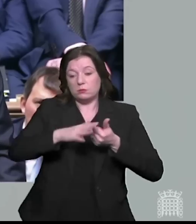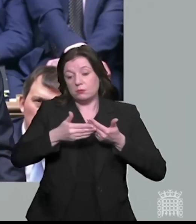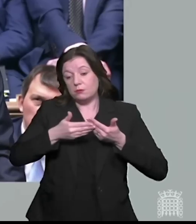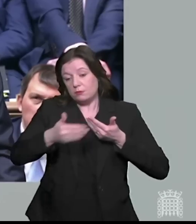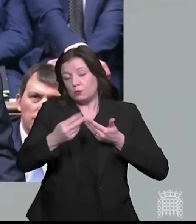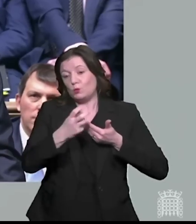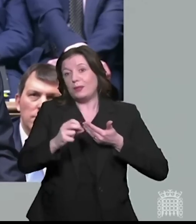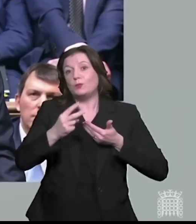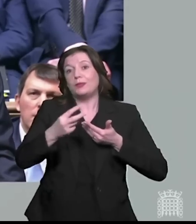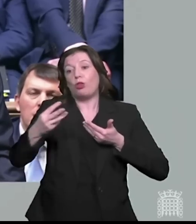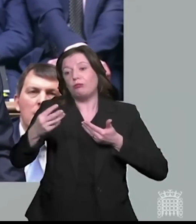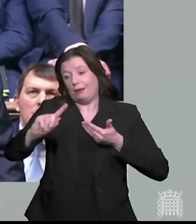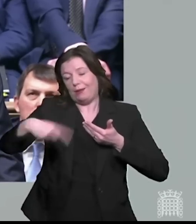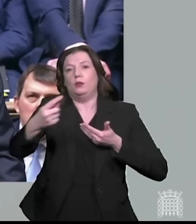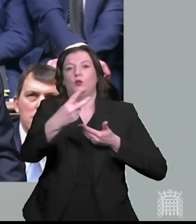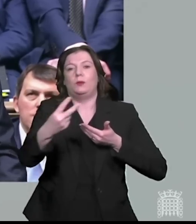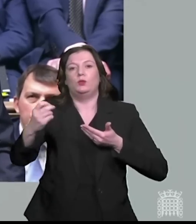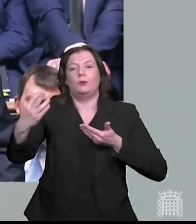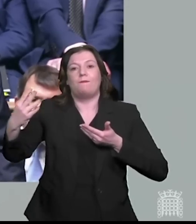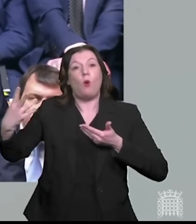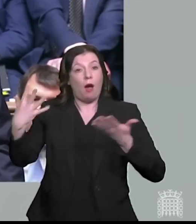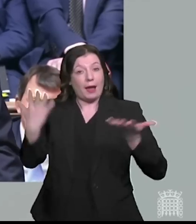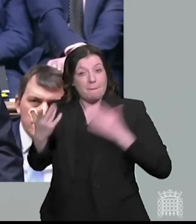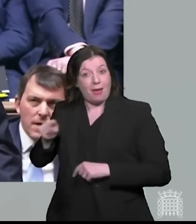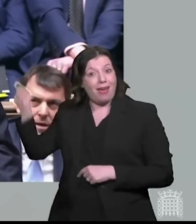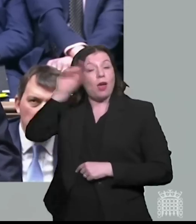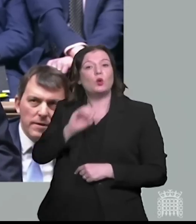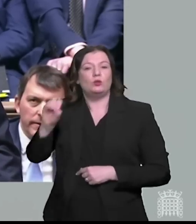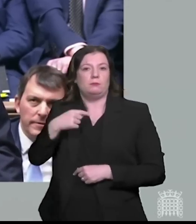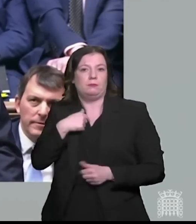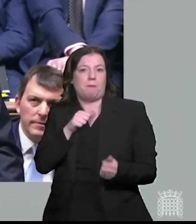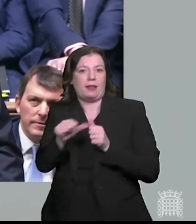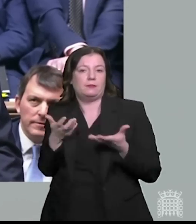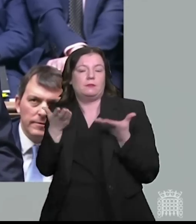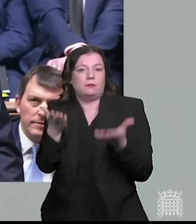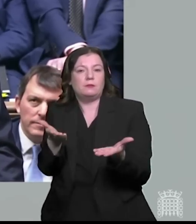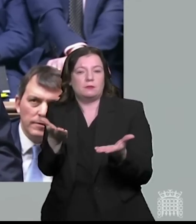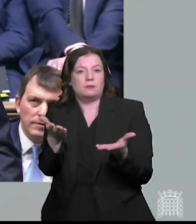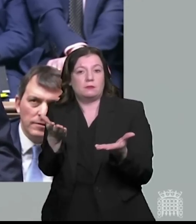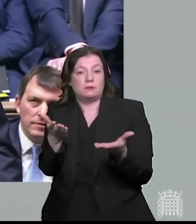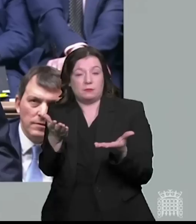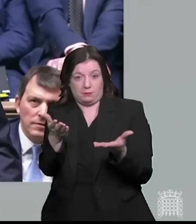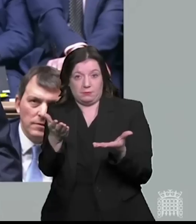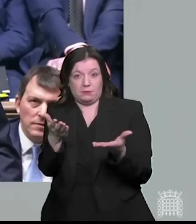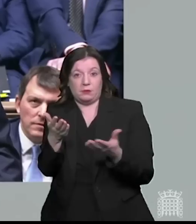next, one of the largest support packages in Europe. That averages, Madam Deputy Speaker, over